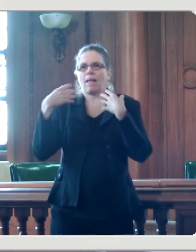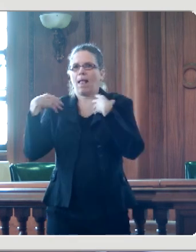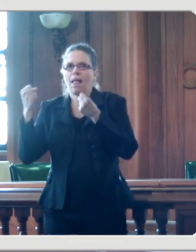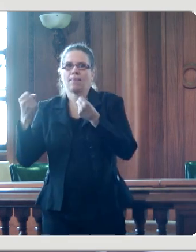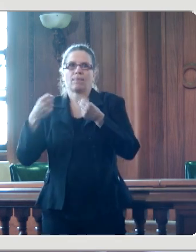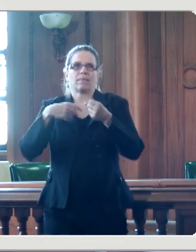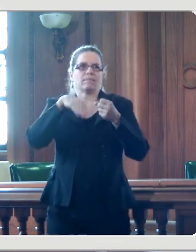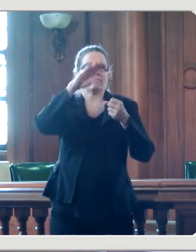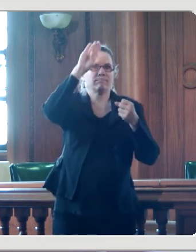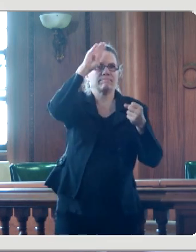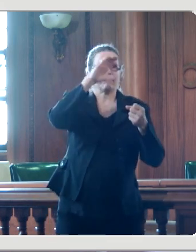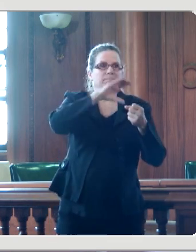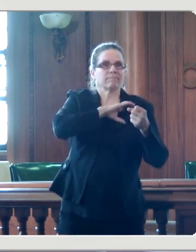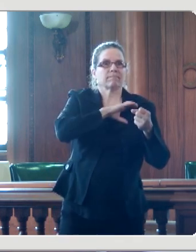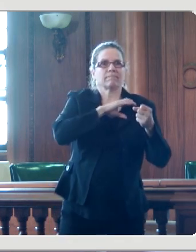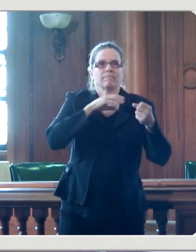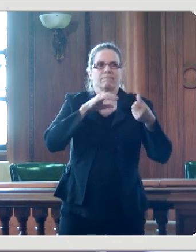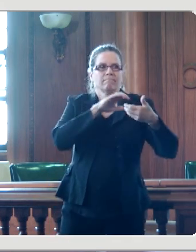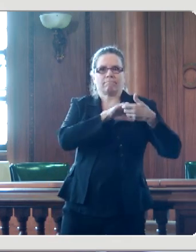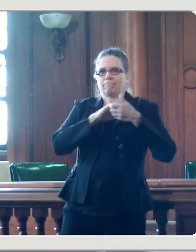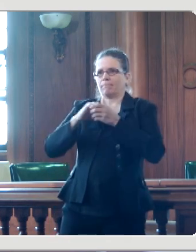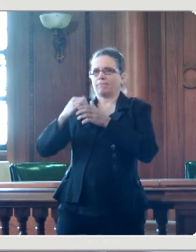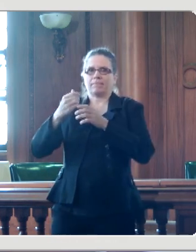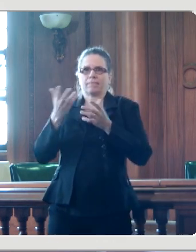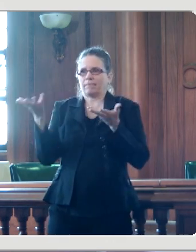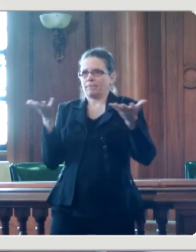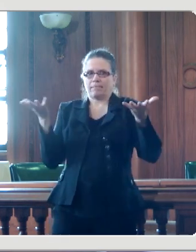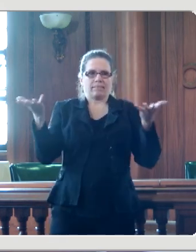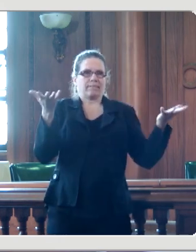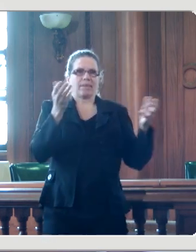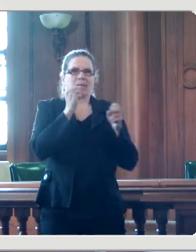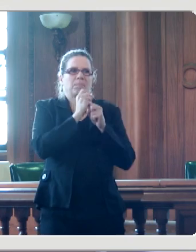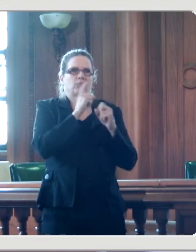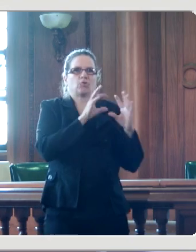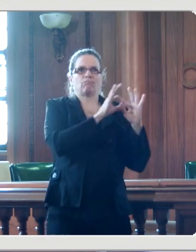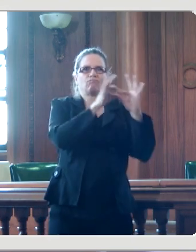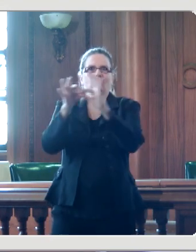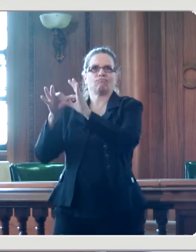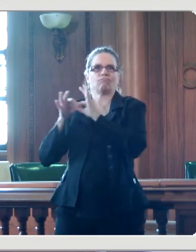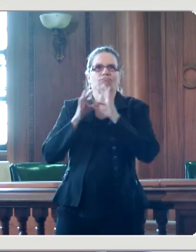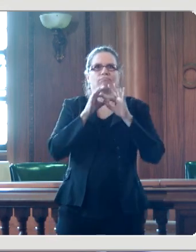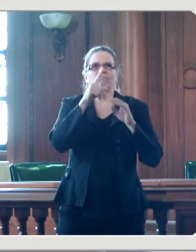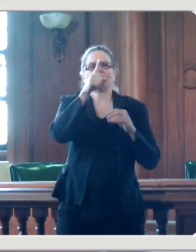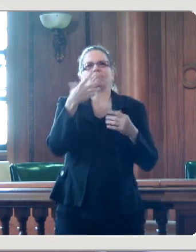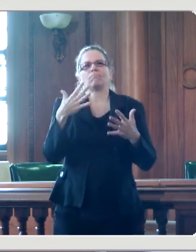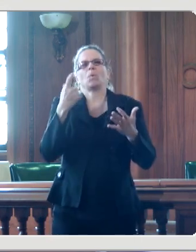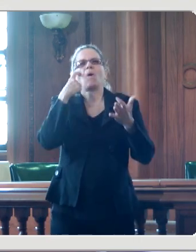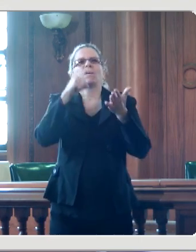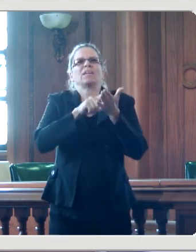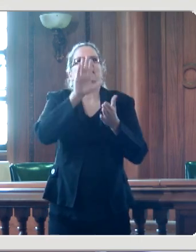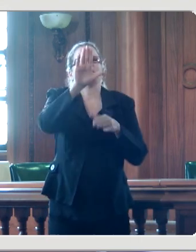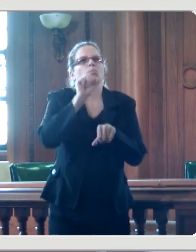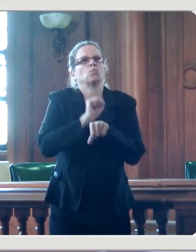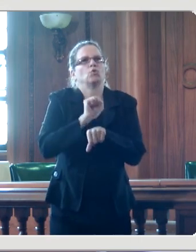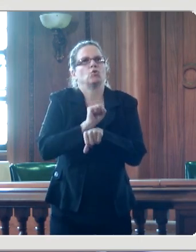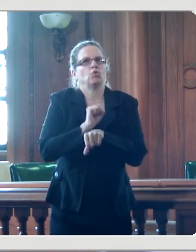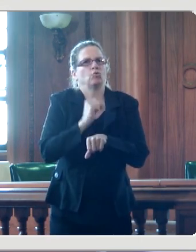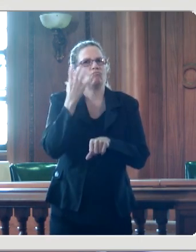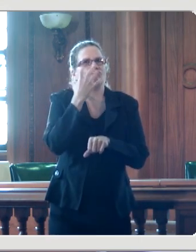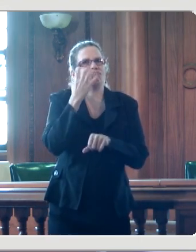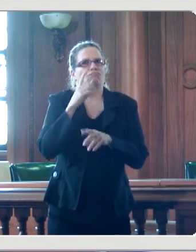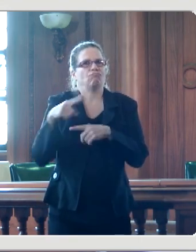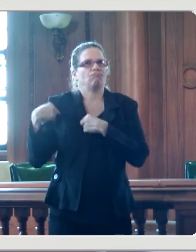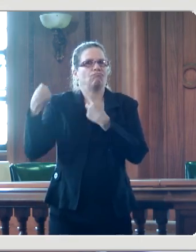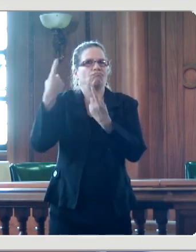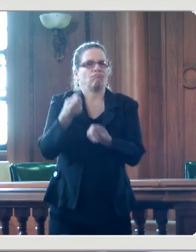buildings since the onslaught of COVID-19. I appreciate his efforts immensely. So the Director of Facilities and Parks,